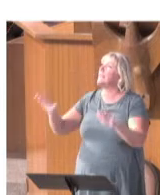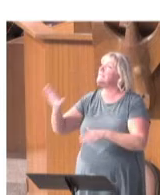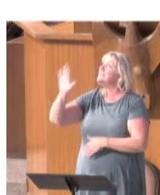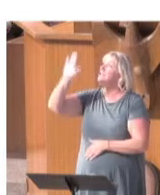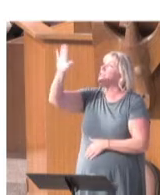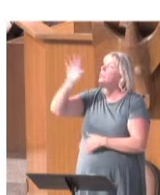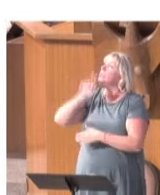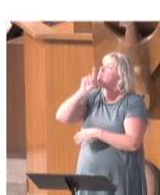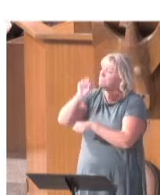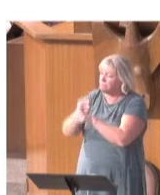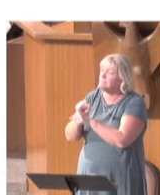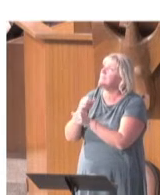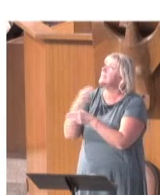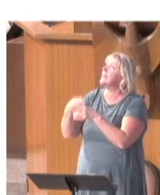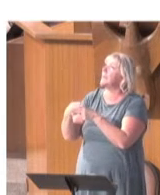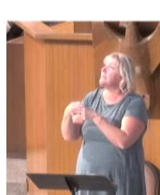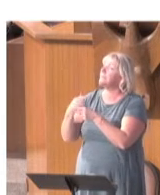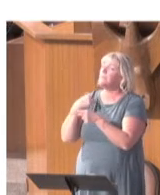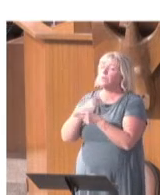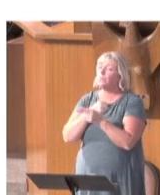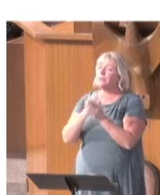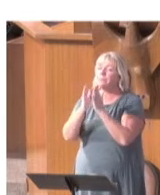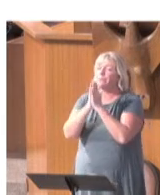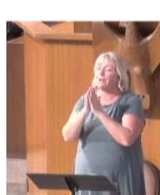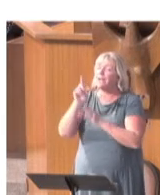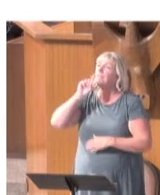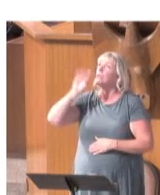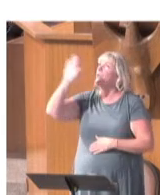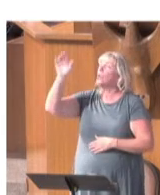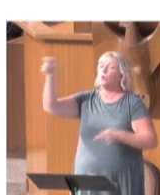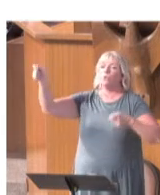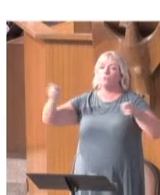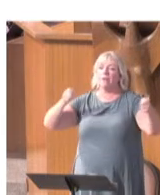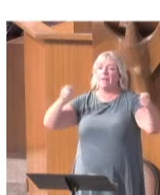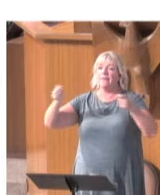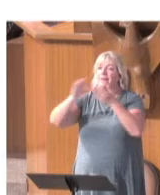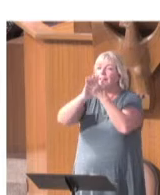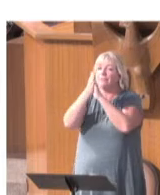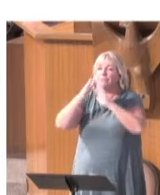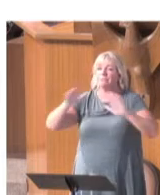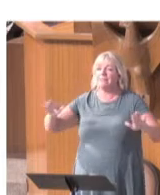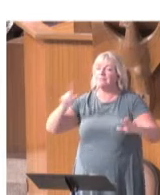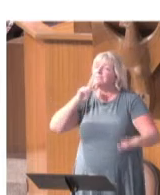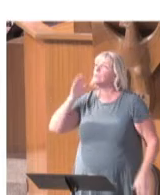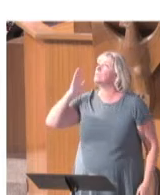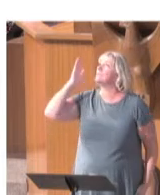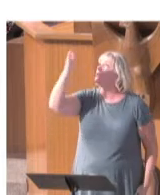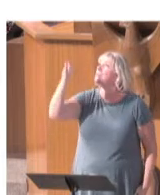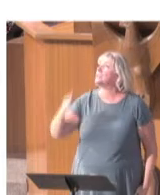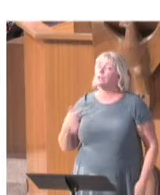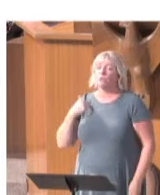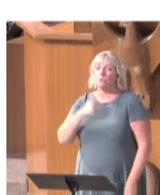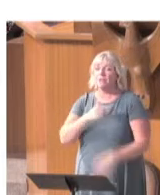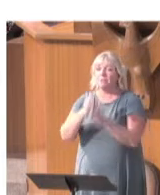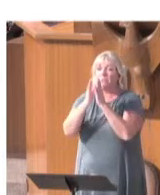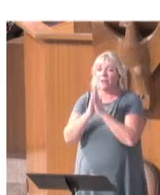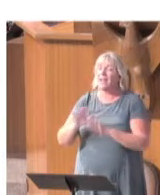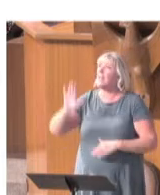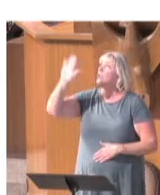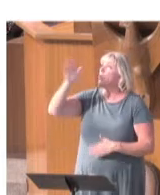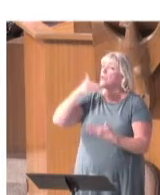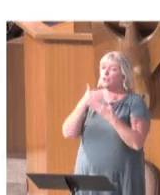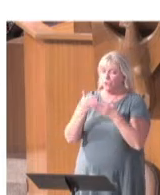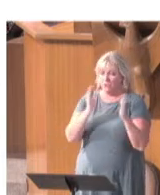your true name. We pray for your reign of peace to come. We pray that your good will